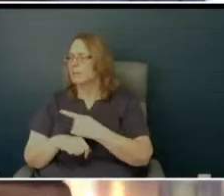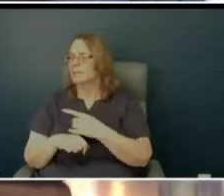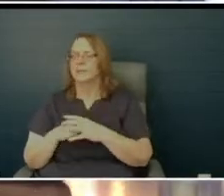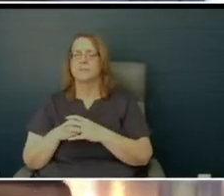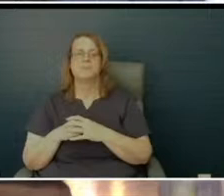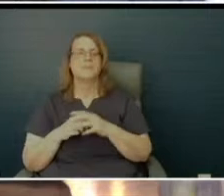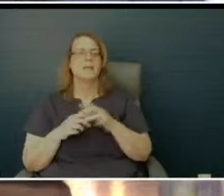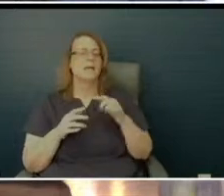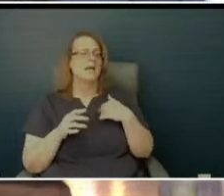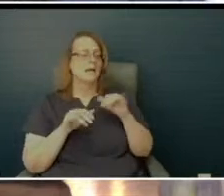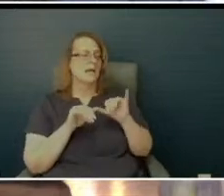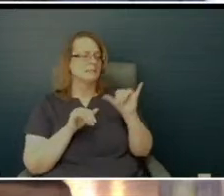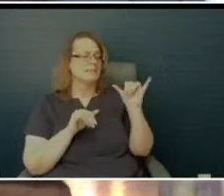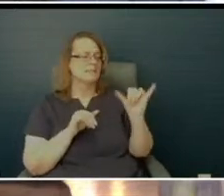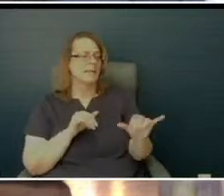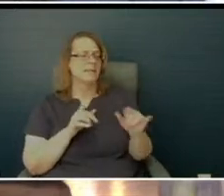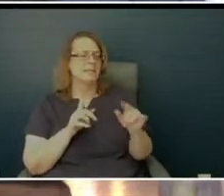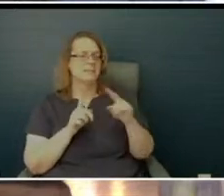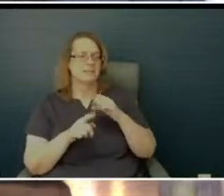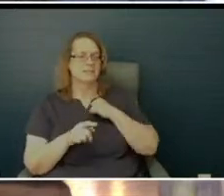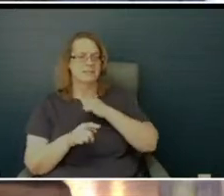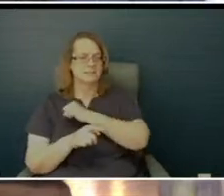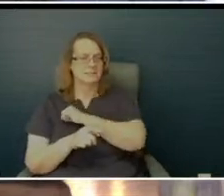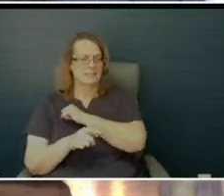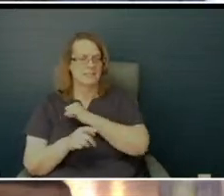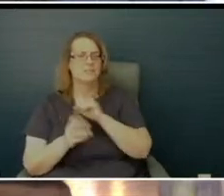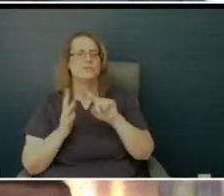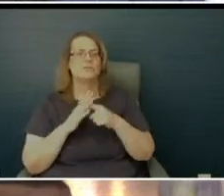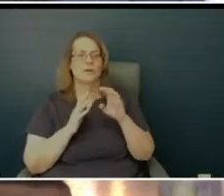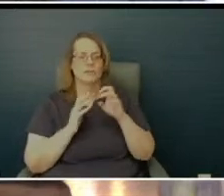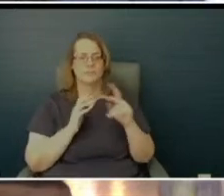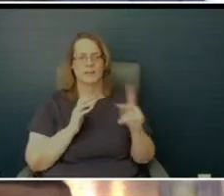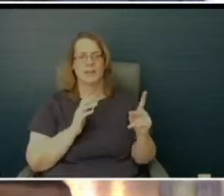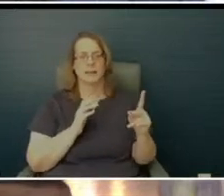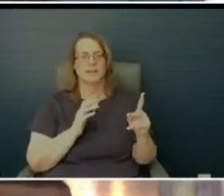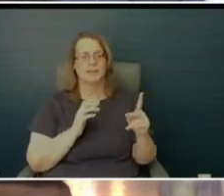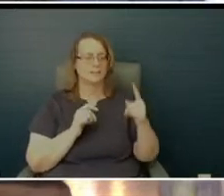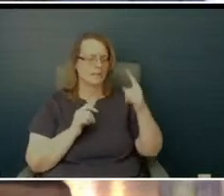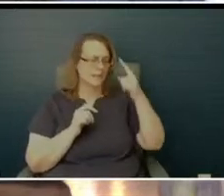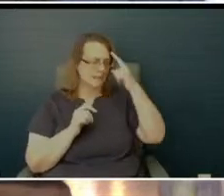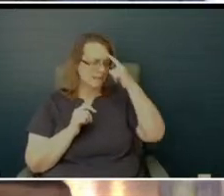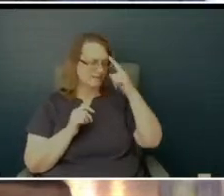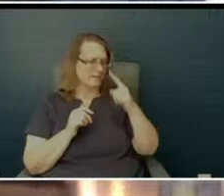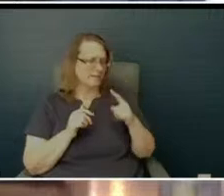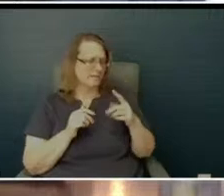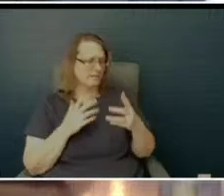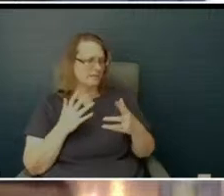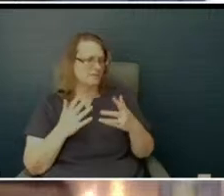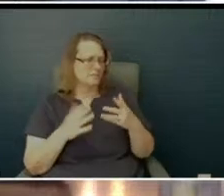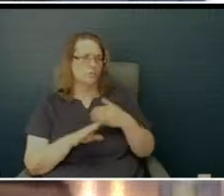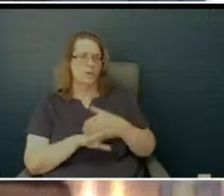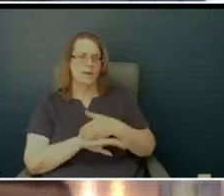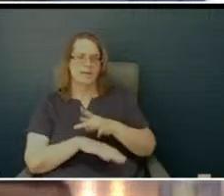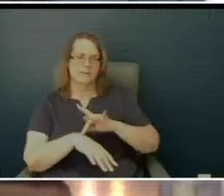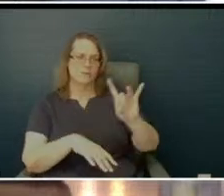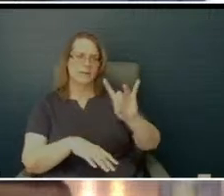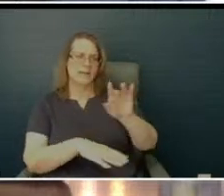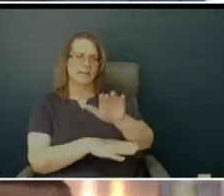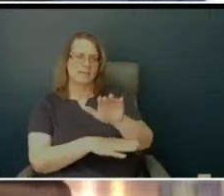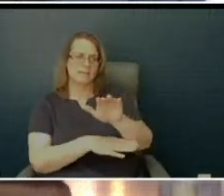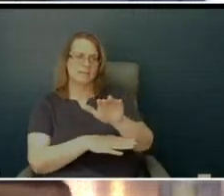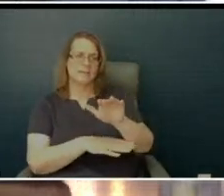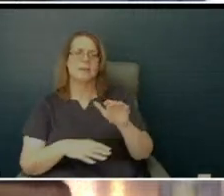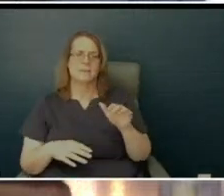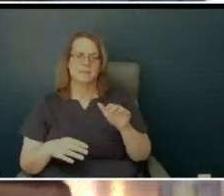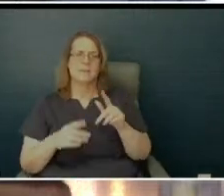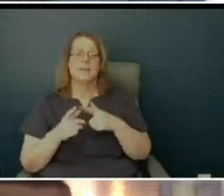until the Senate was back in session, which I believe they were gavelled in a few minutes after 8 p.m. And once they were back